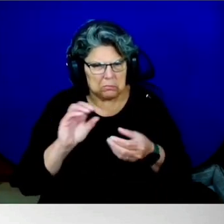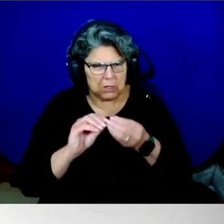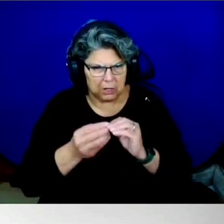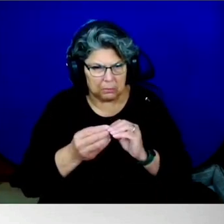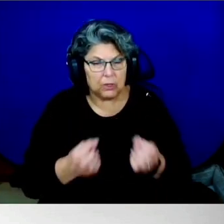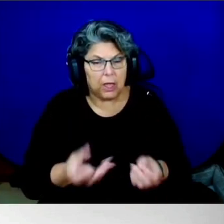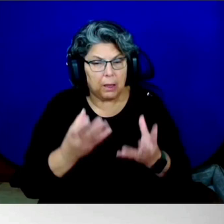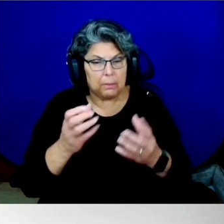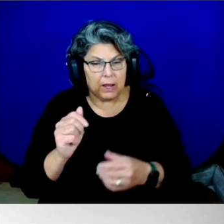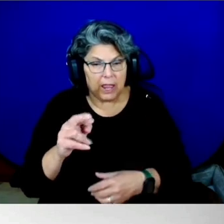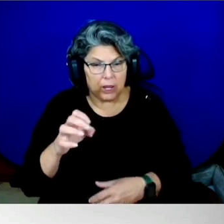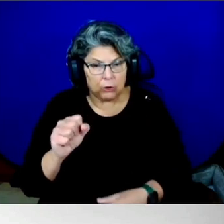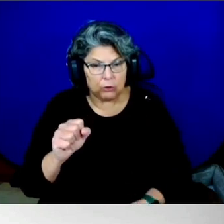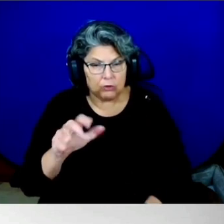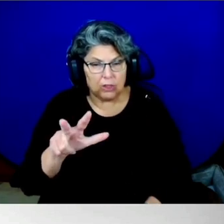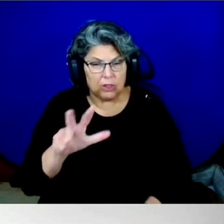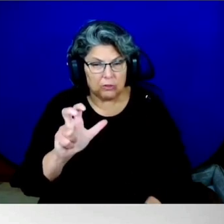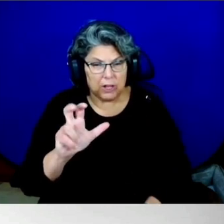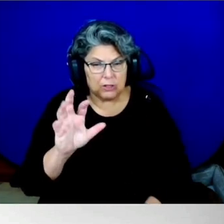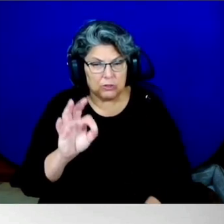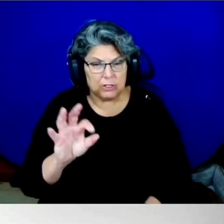is